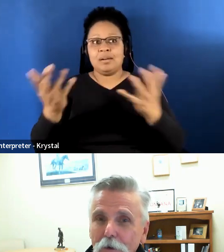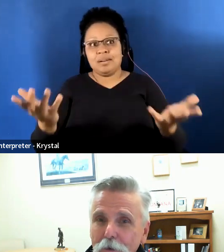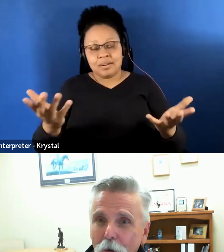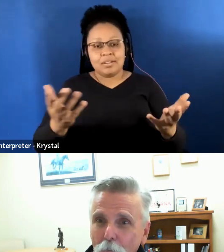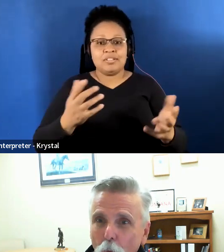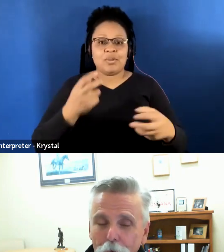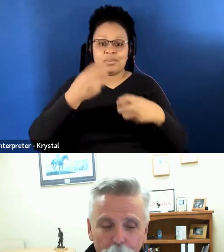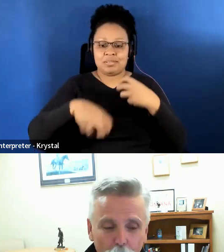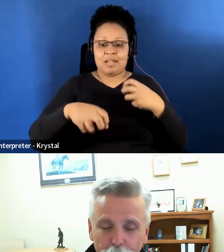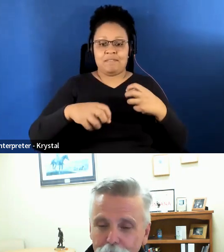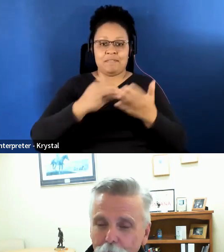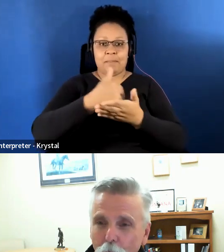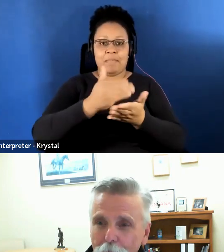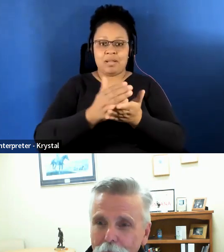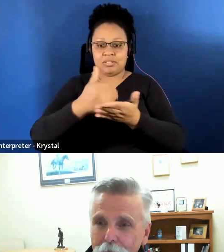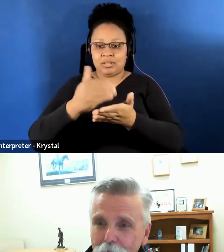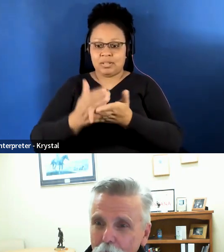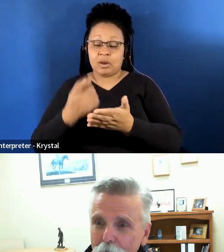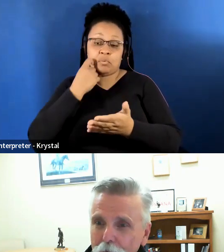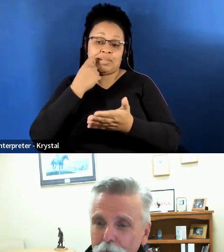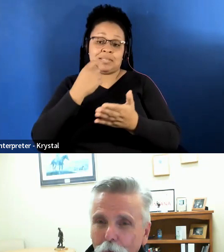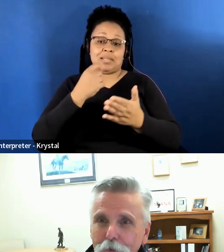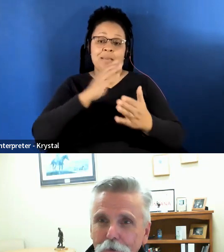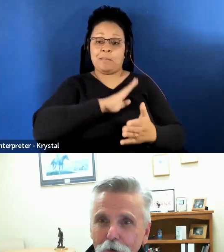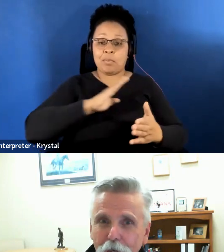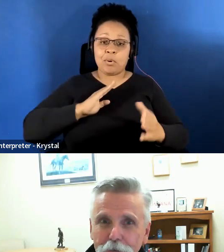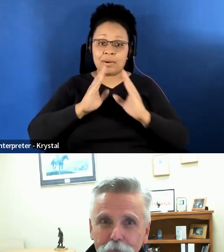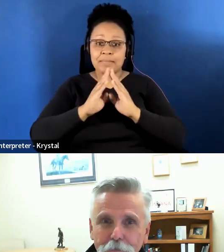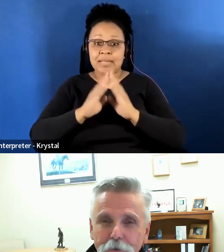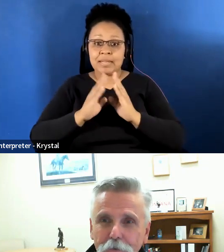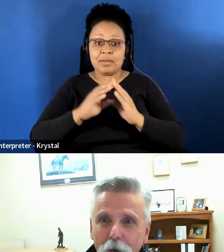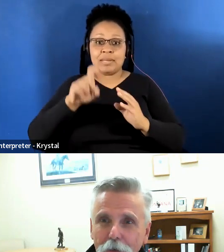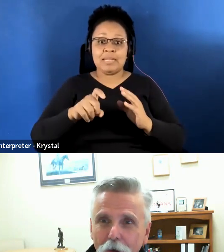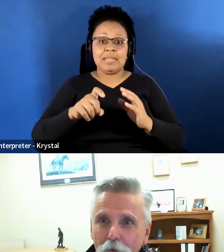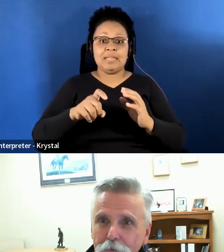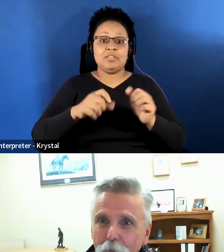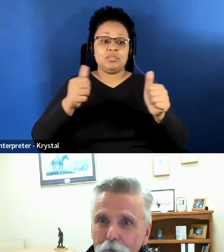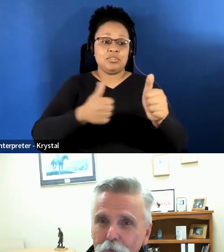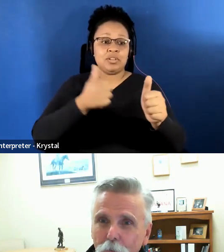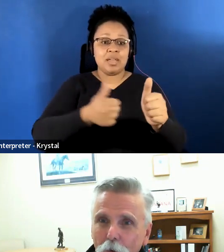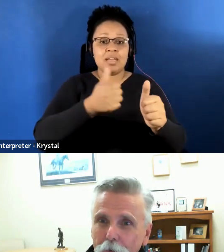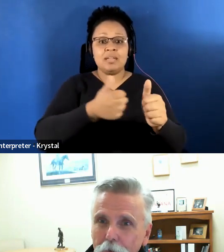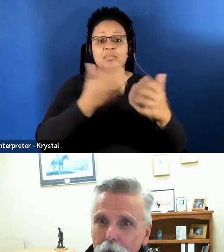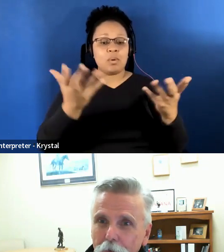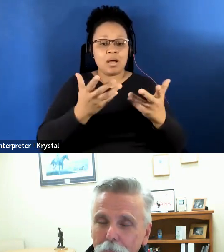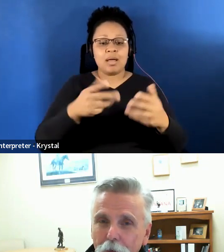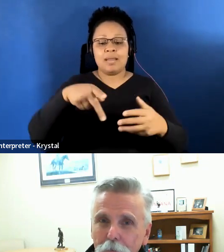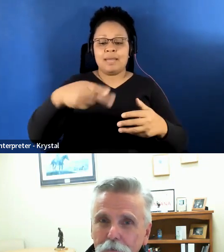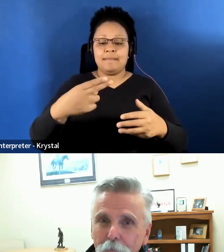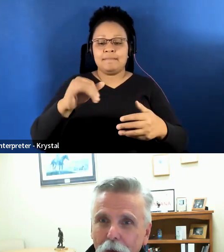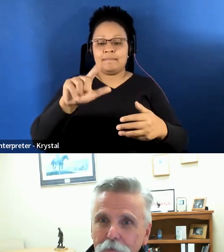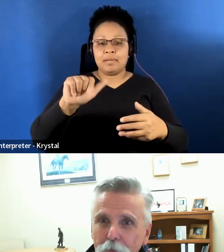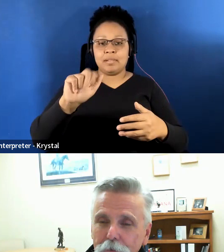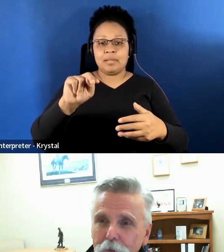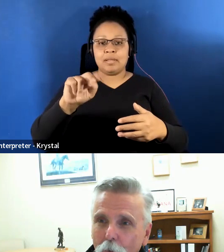that's another thing. Our board at our most recent board meeting is we're going to start chasing philanthropic dollars in order to support and